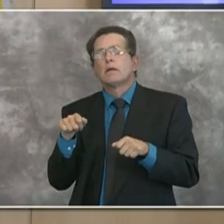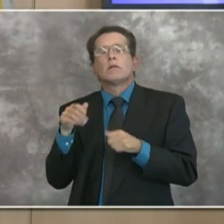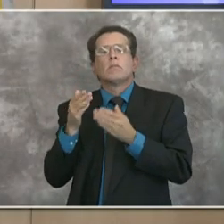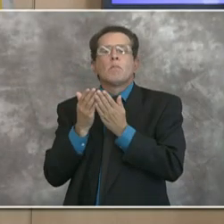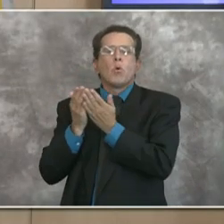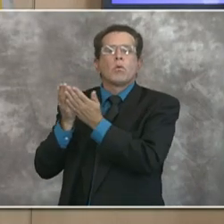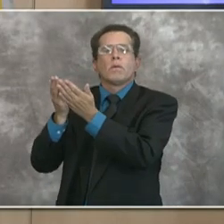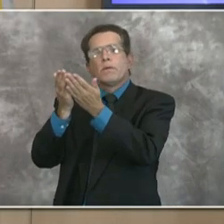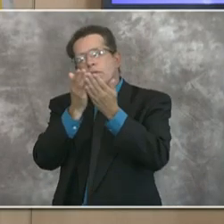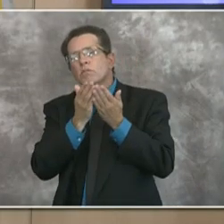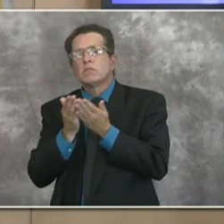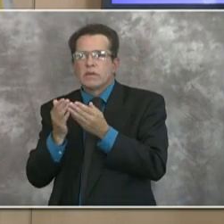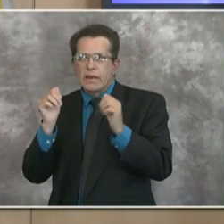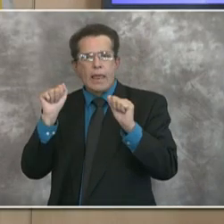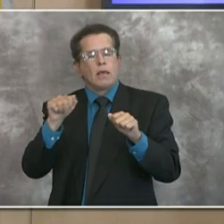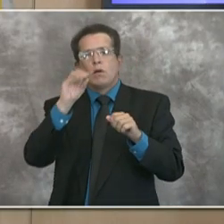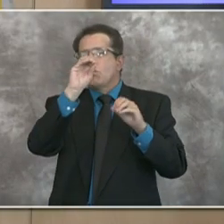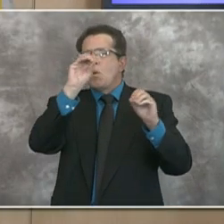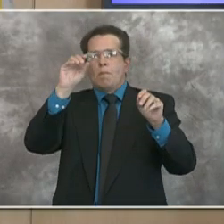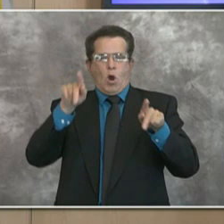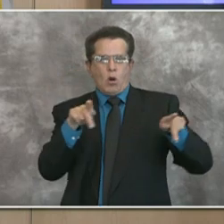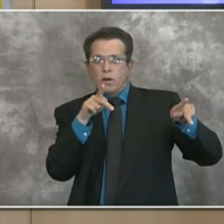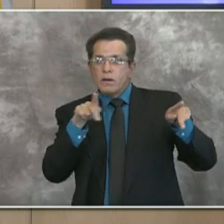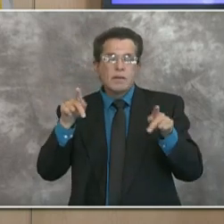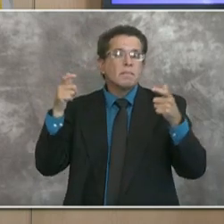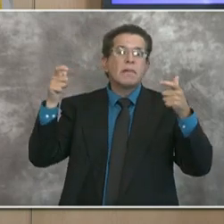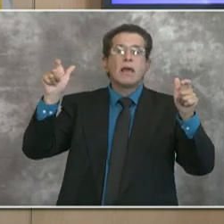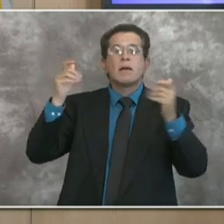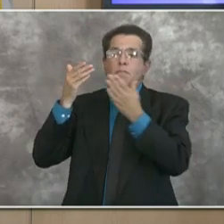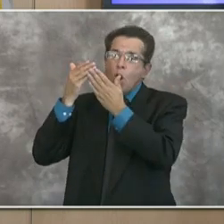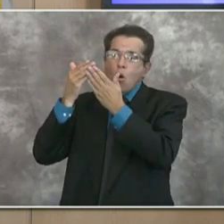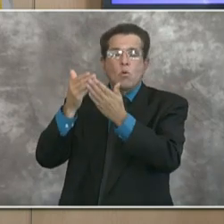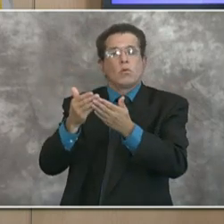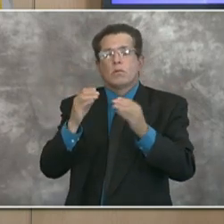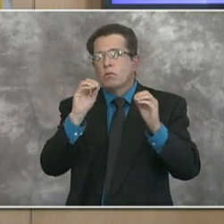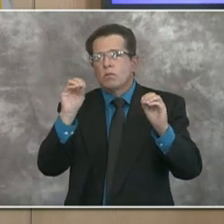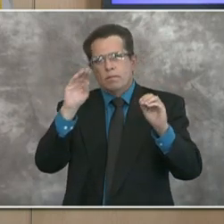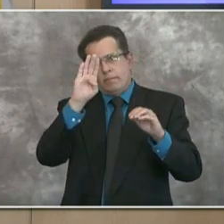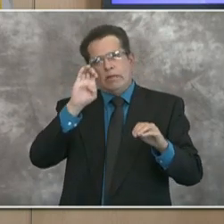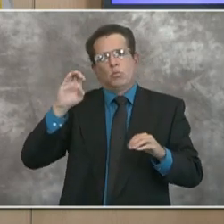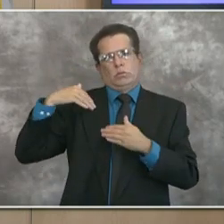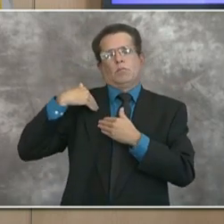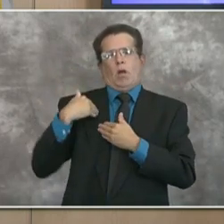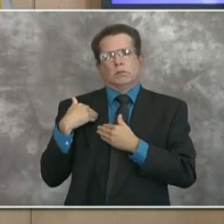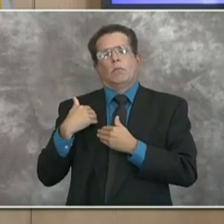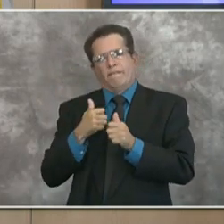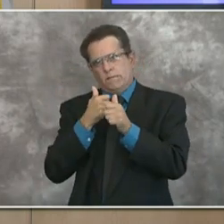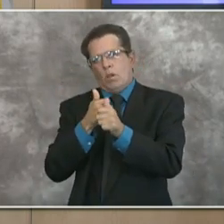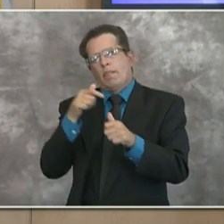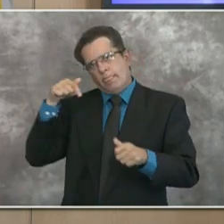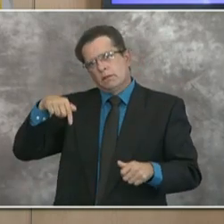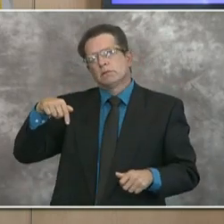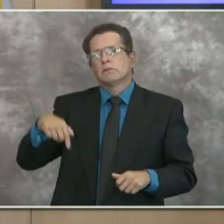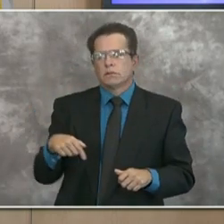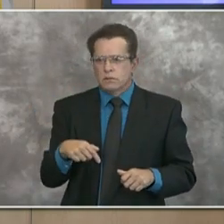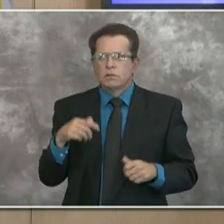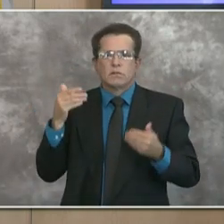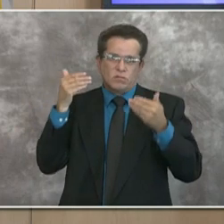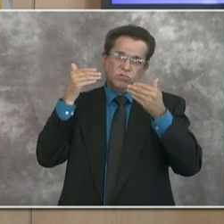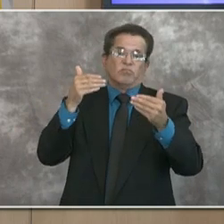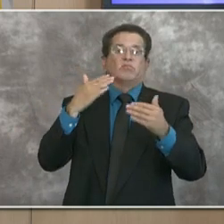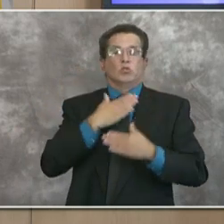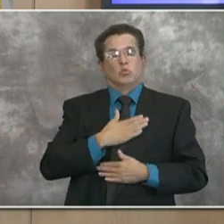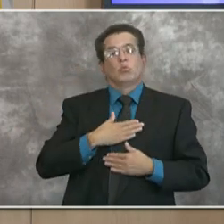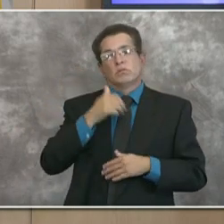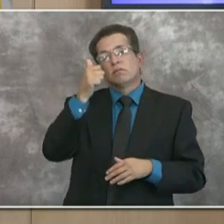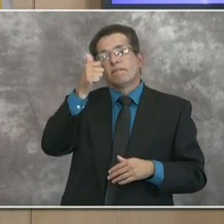boat. No party boats, no party barges. Let's be responsible with this and get out and enjoy this